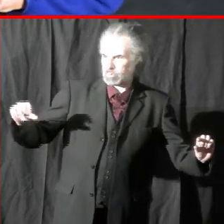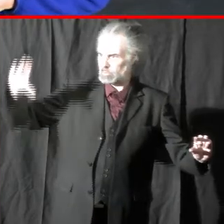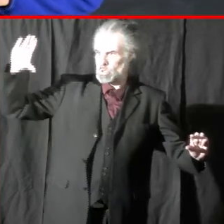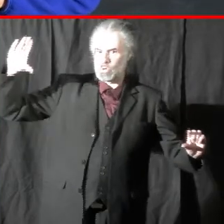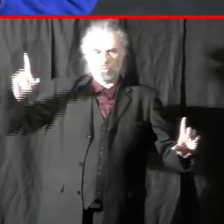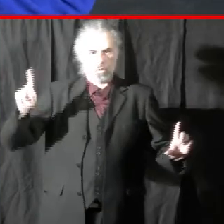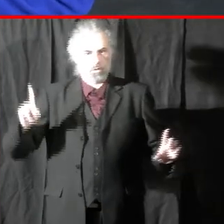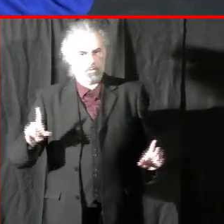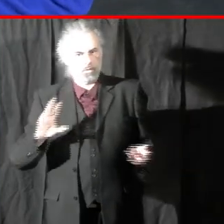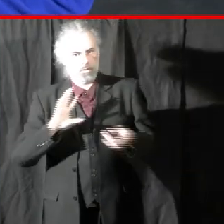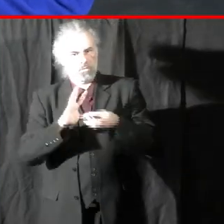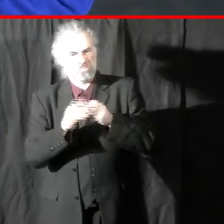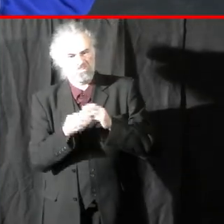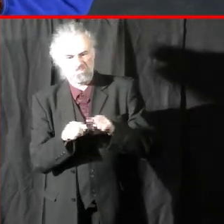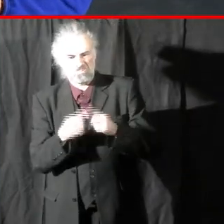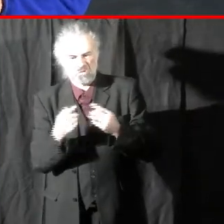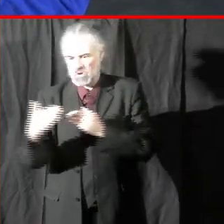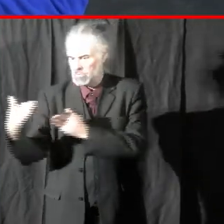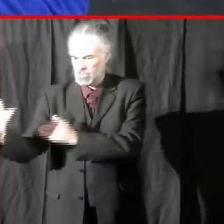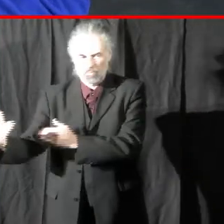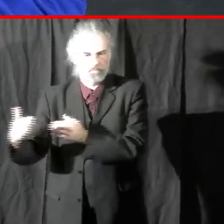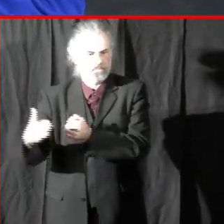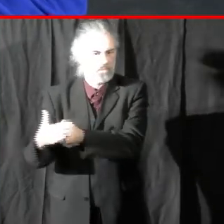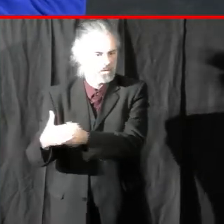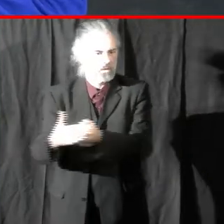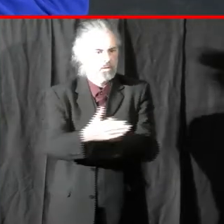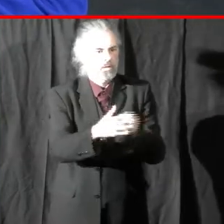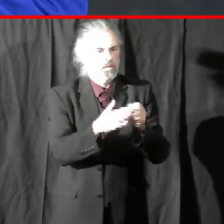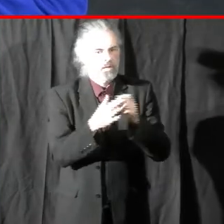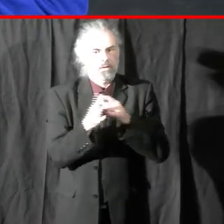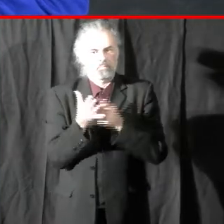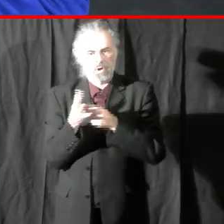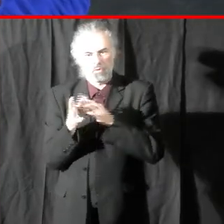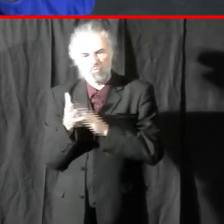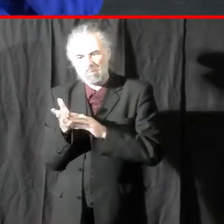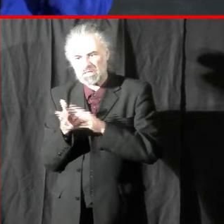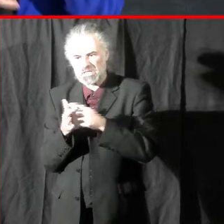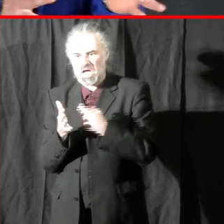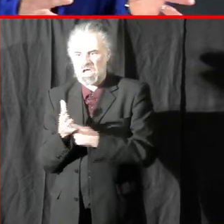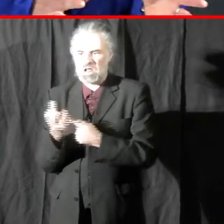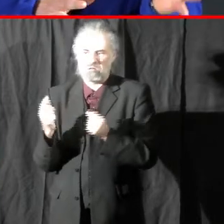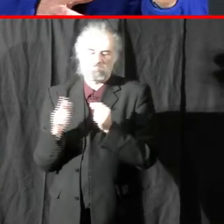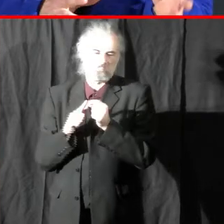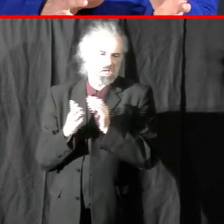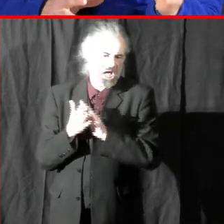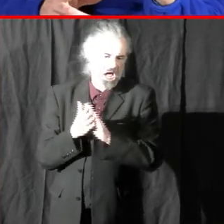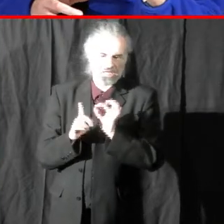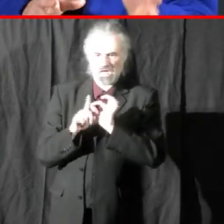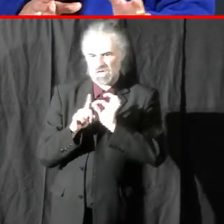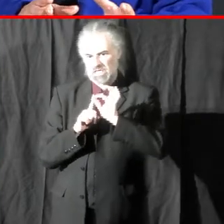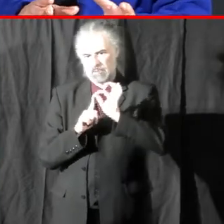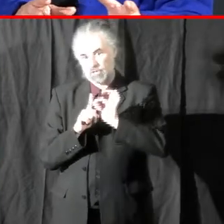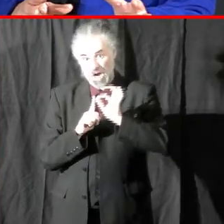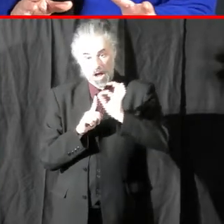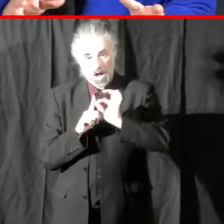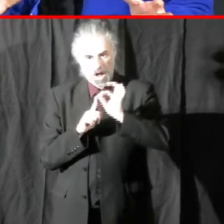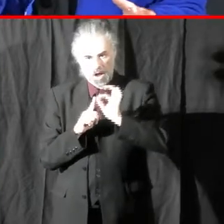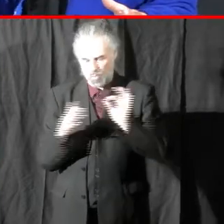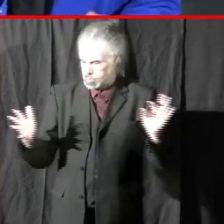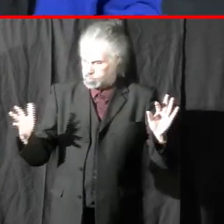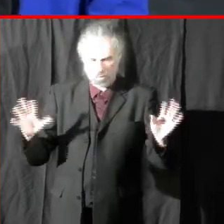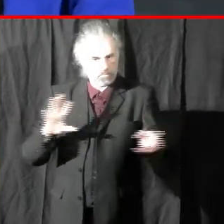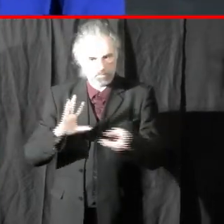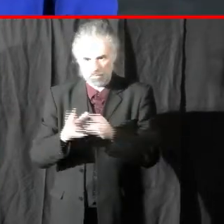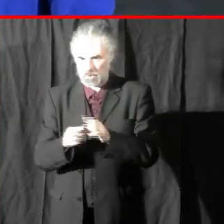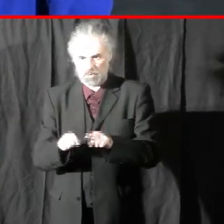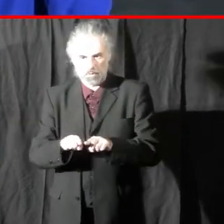combination of all the different parameters. You can have like the pH, the acid base side of it. You can uh-huh. have the temperature in which it's happening. Even you get